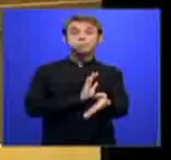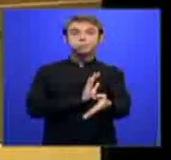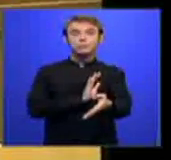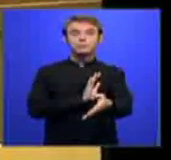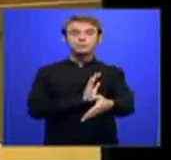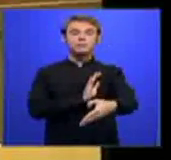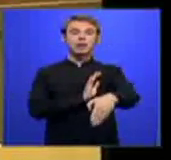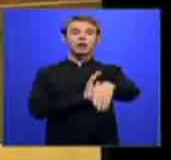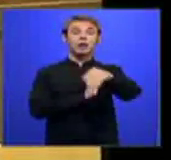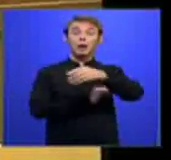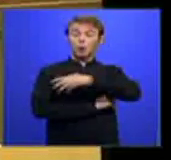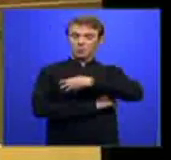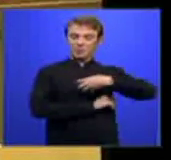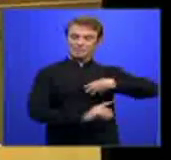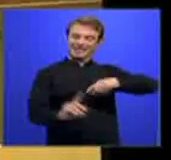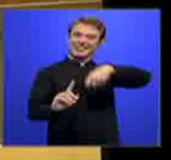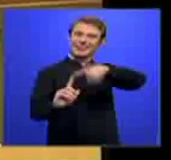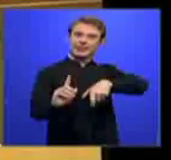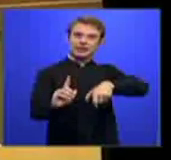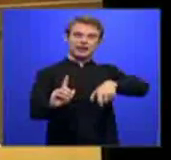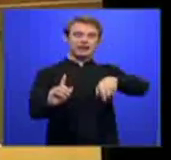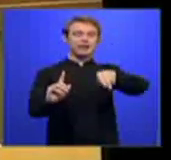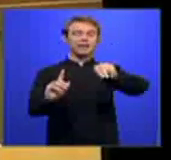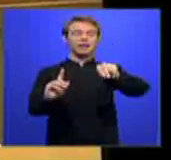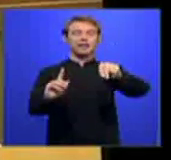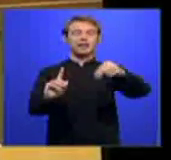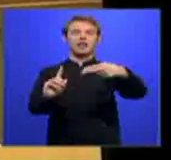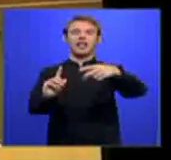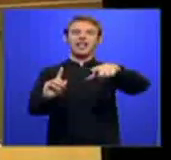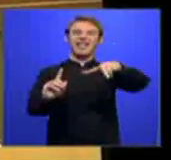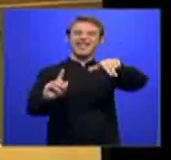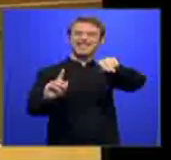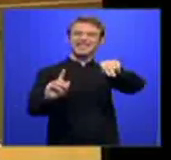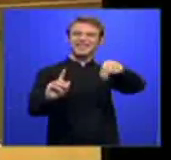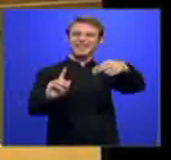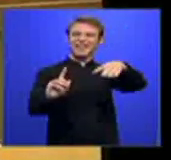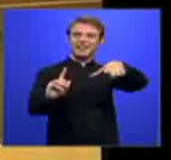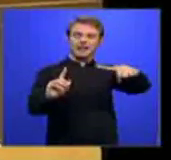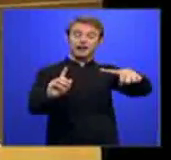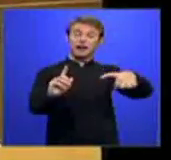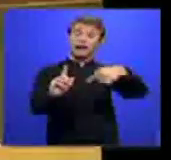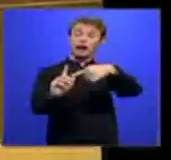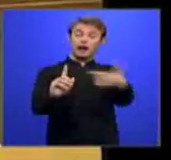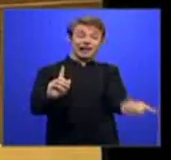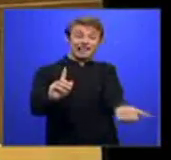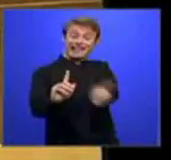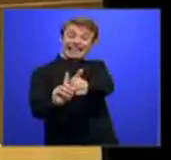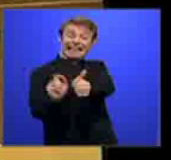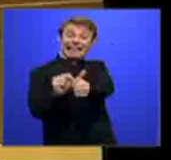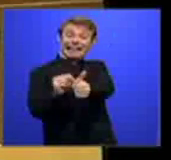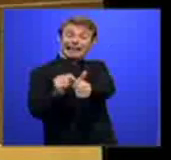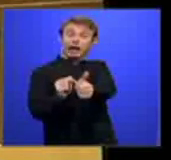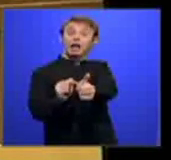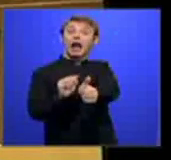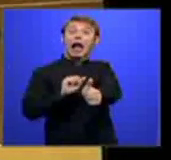Mkhize, one of the veterans who, together with her husband, Sol Mkhize,